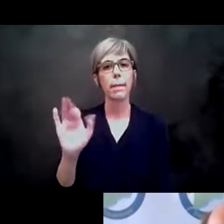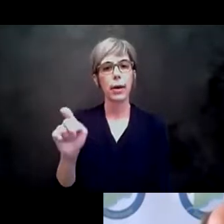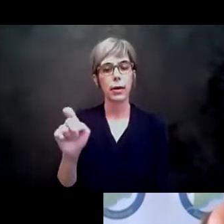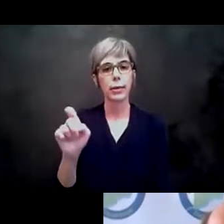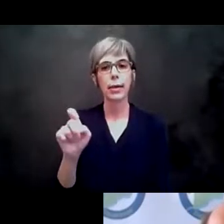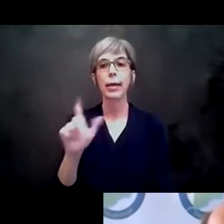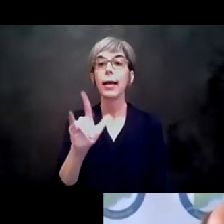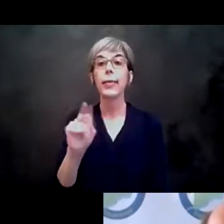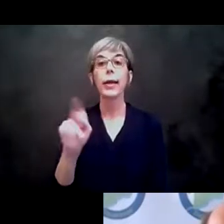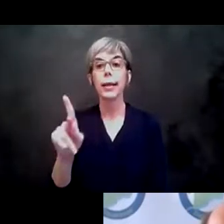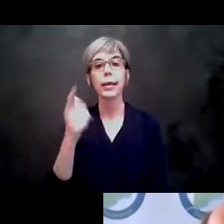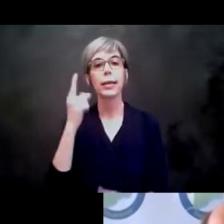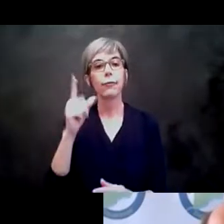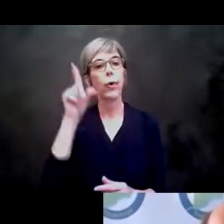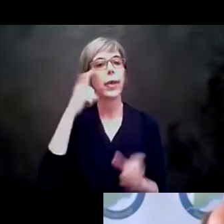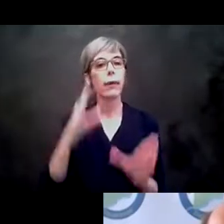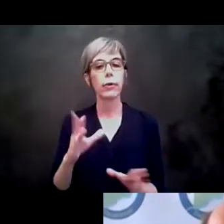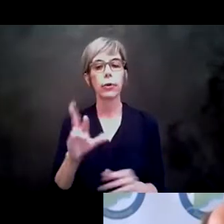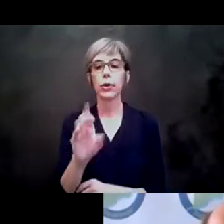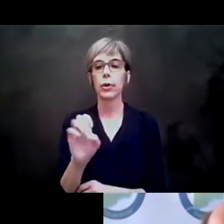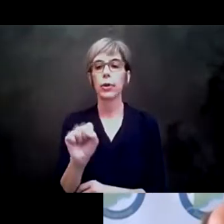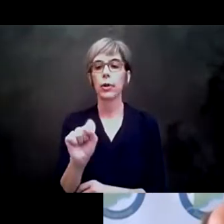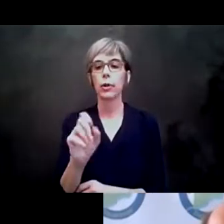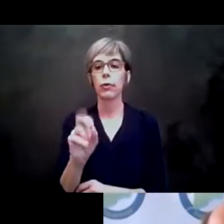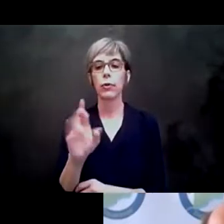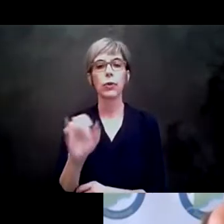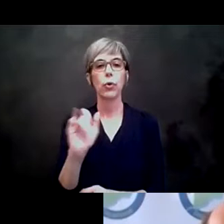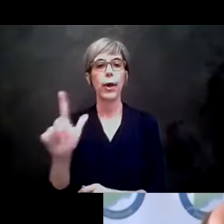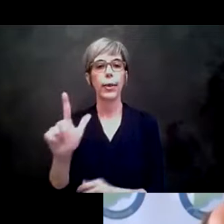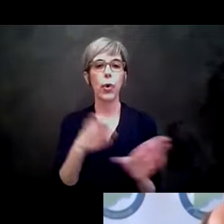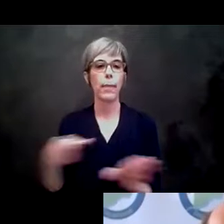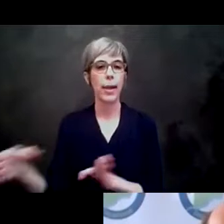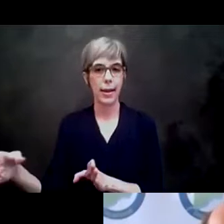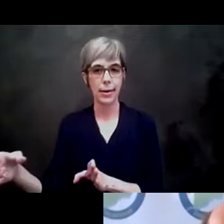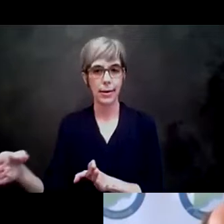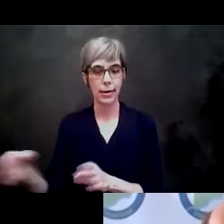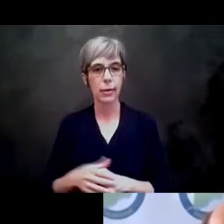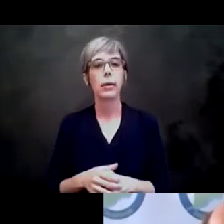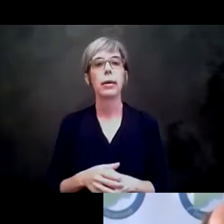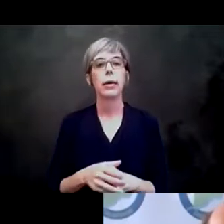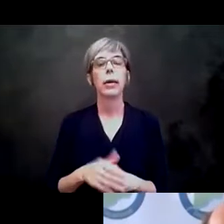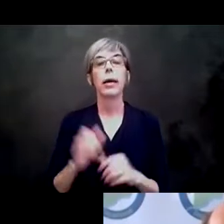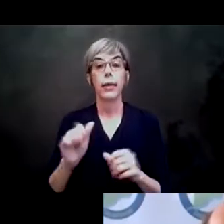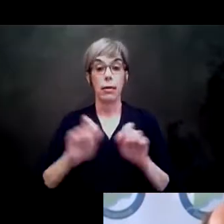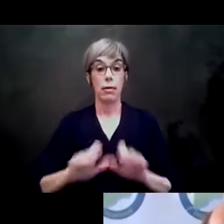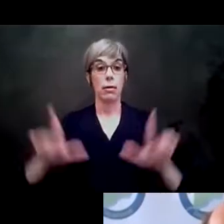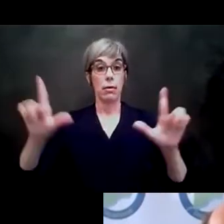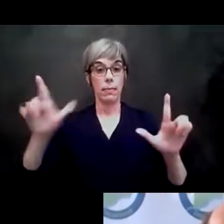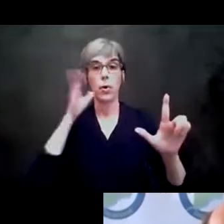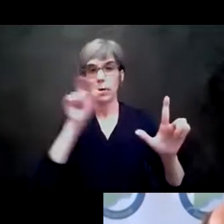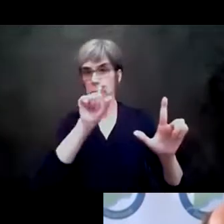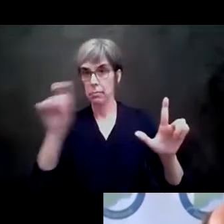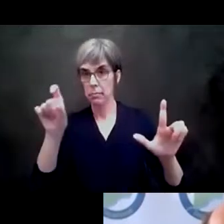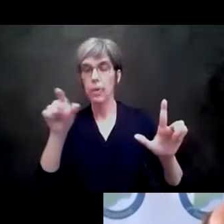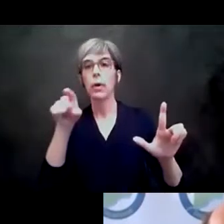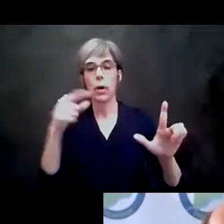Governor's Restore Illinois plan. And there's a dashboard there to that link that says basically we are in very good